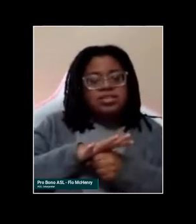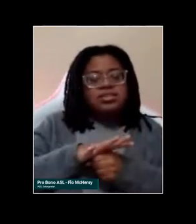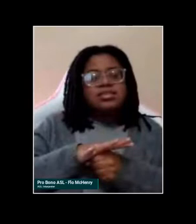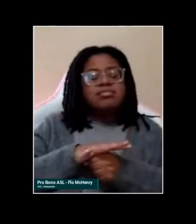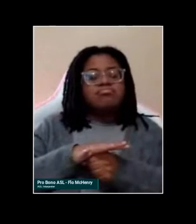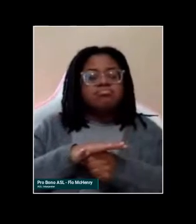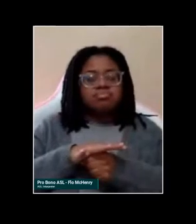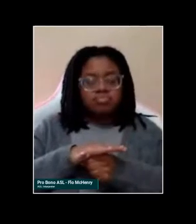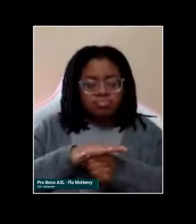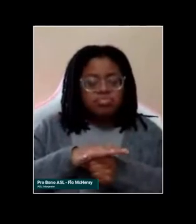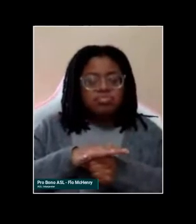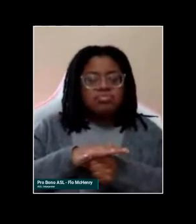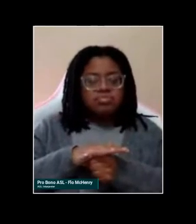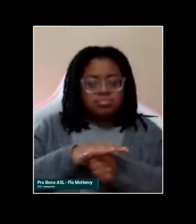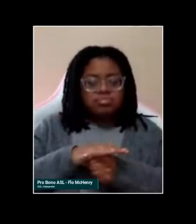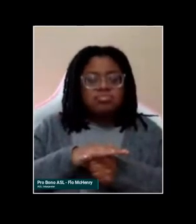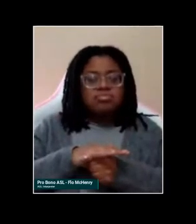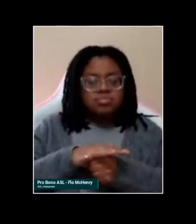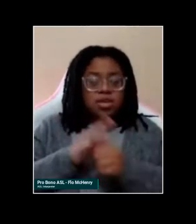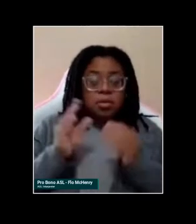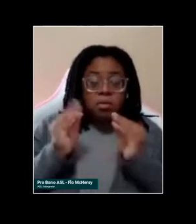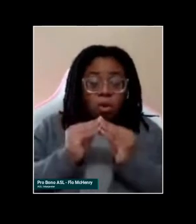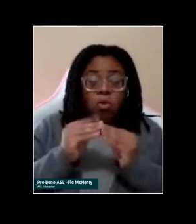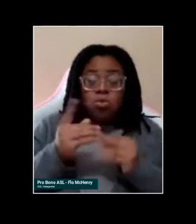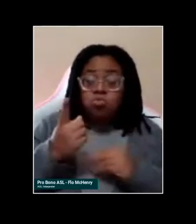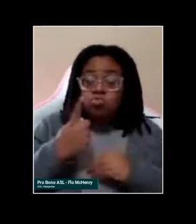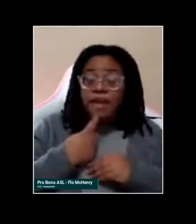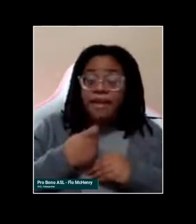the kind of the more red,